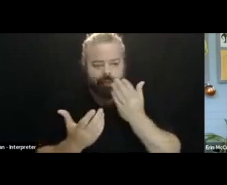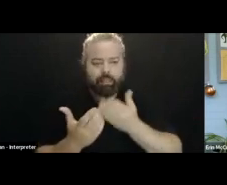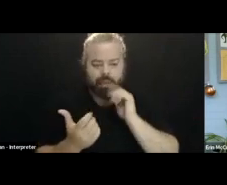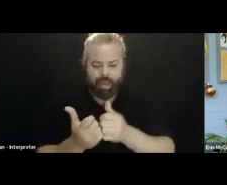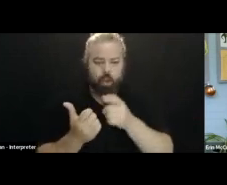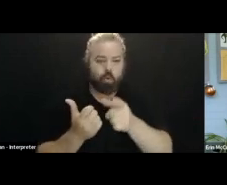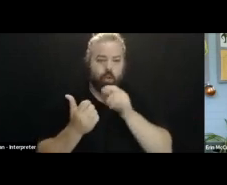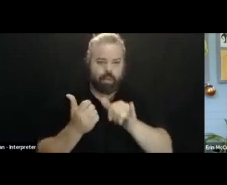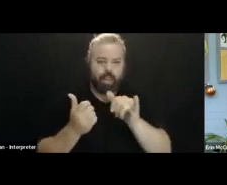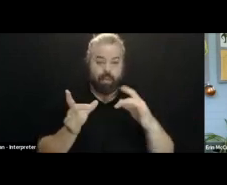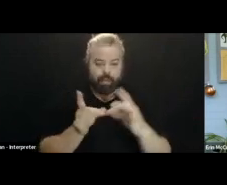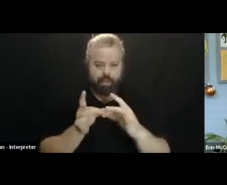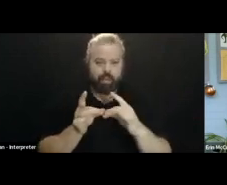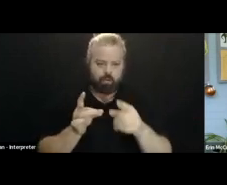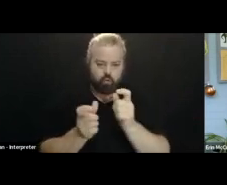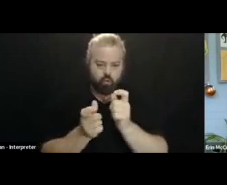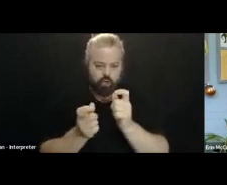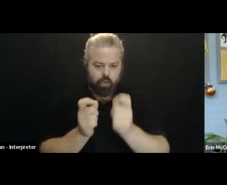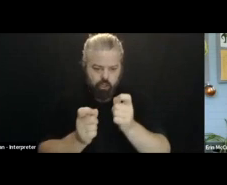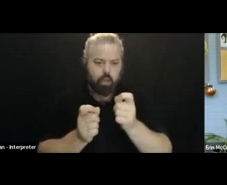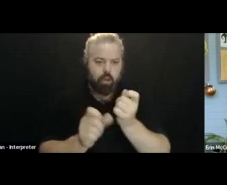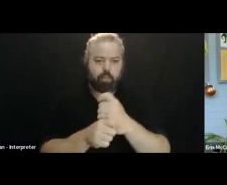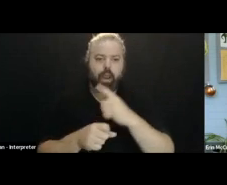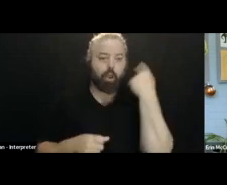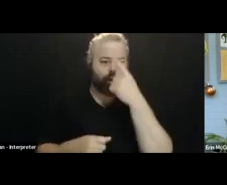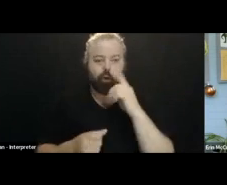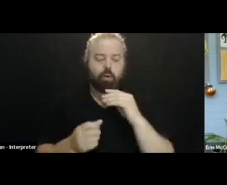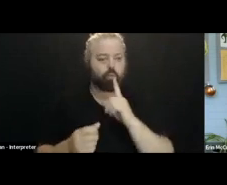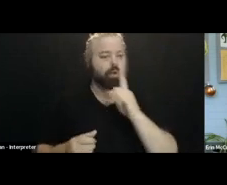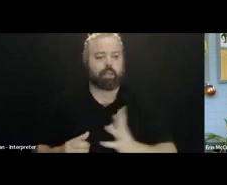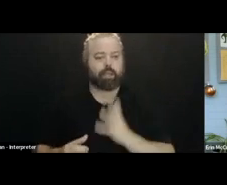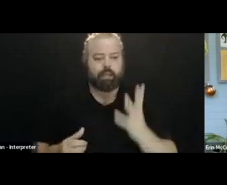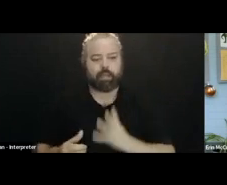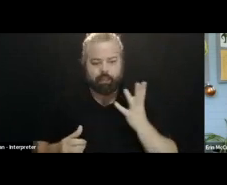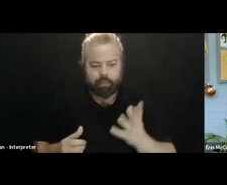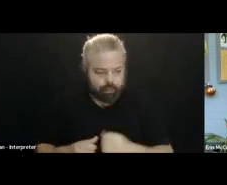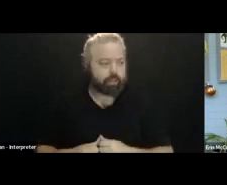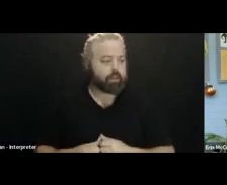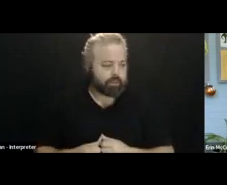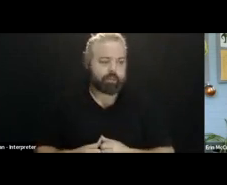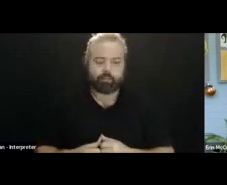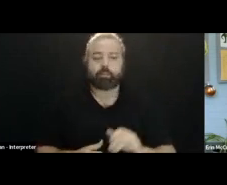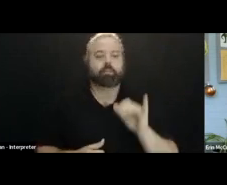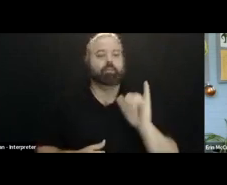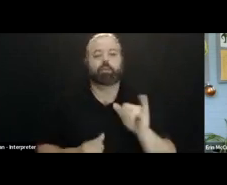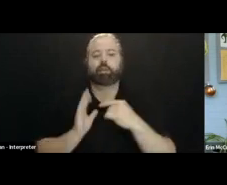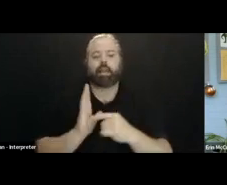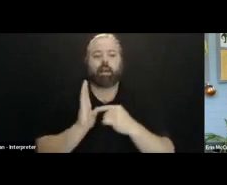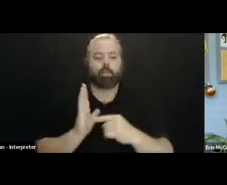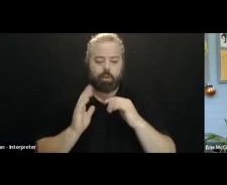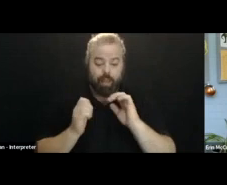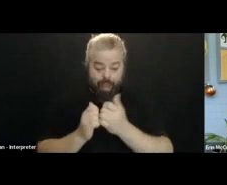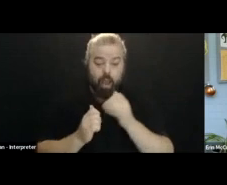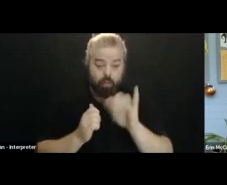really classy. But this is a good example of how you can do make something more accessible, and